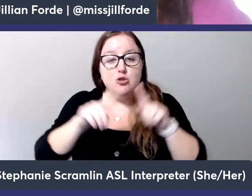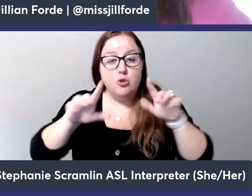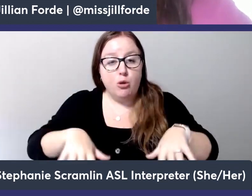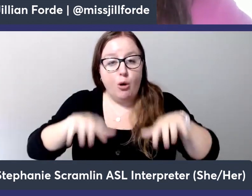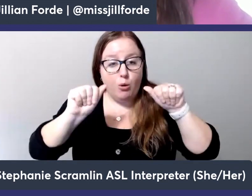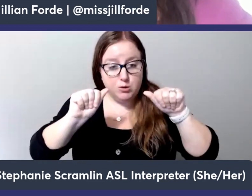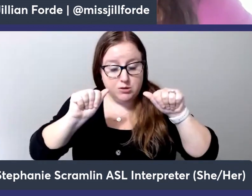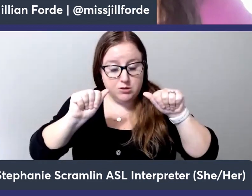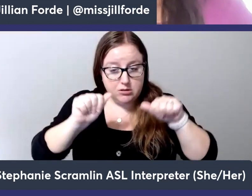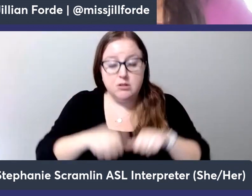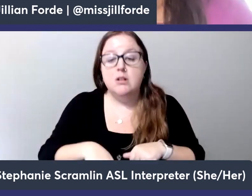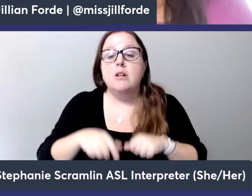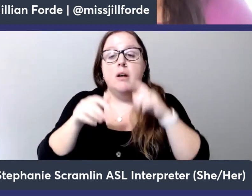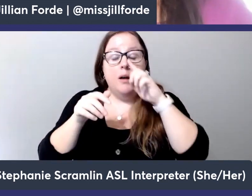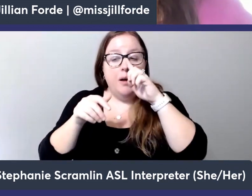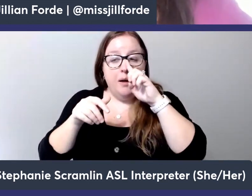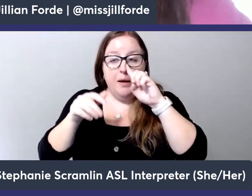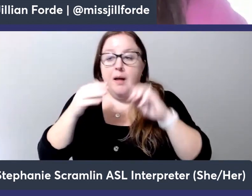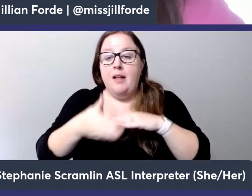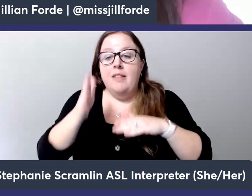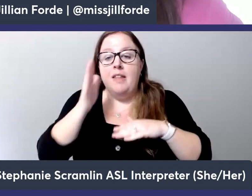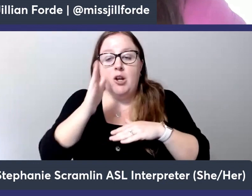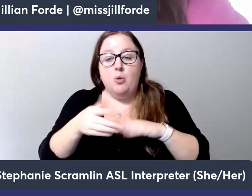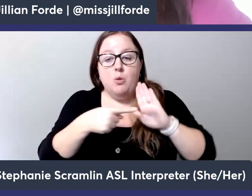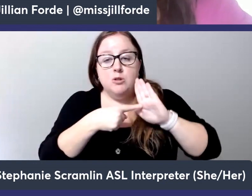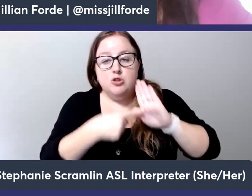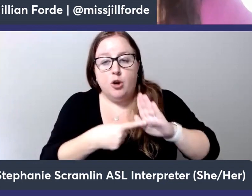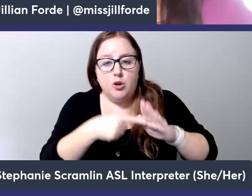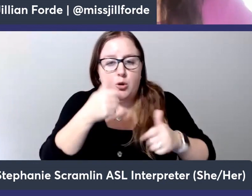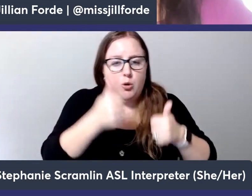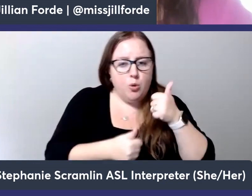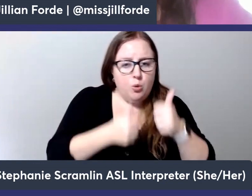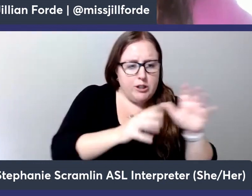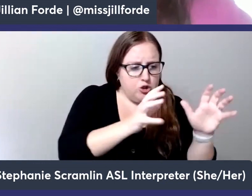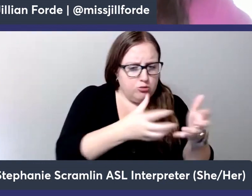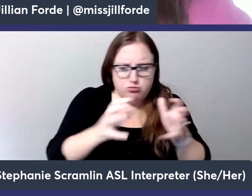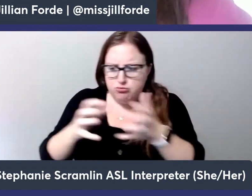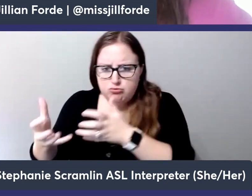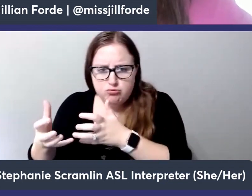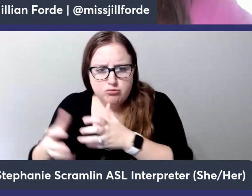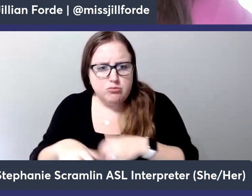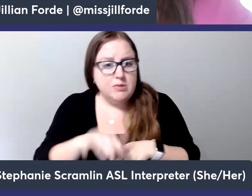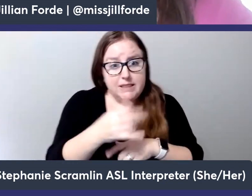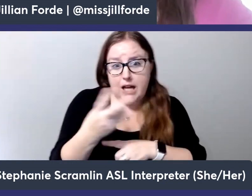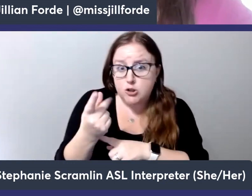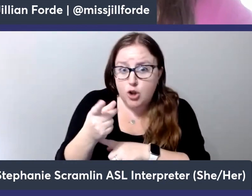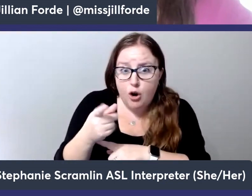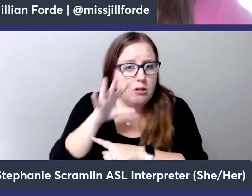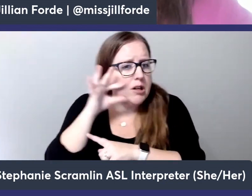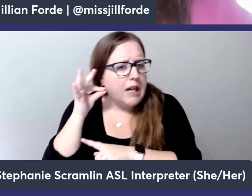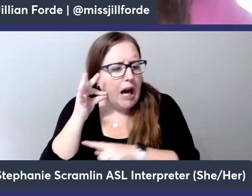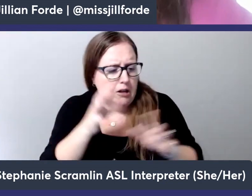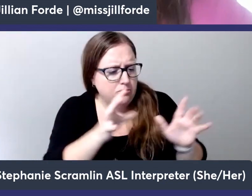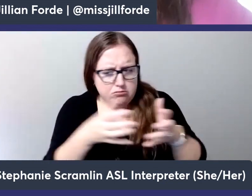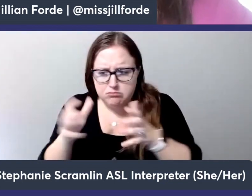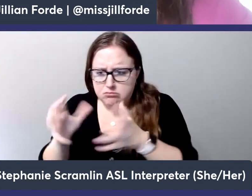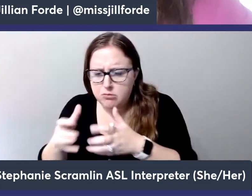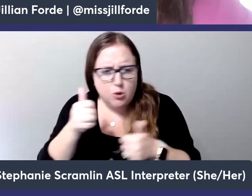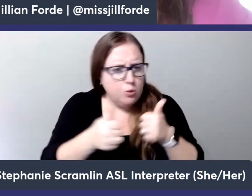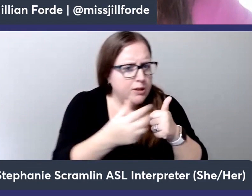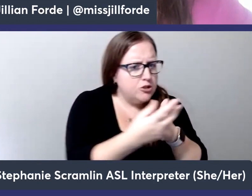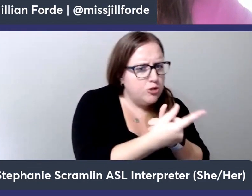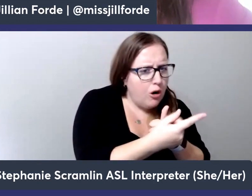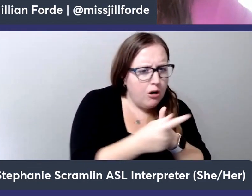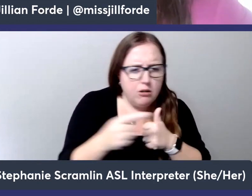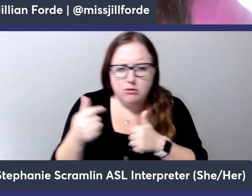instance, and it will return back you the probability that which class does it belong to, whether it is a dog or a cat, or which type of dog or which type of cat,